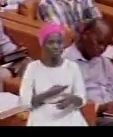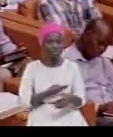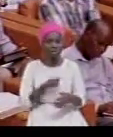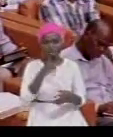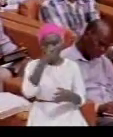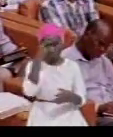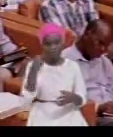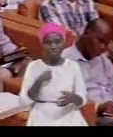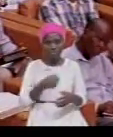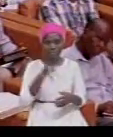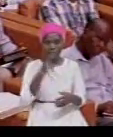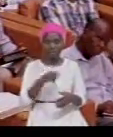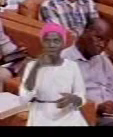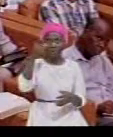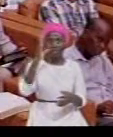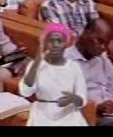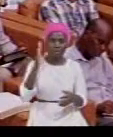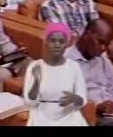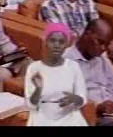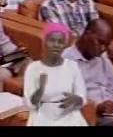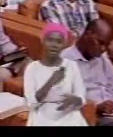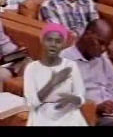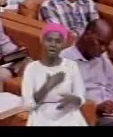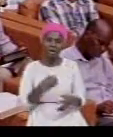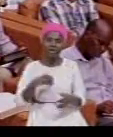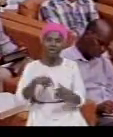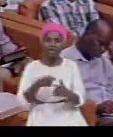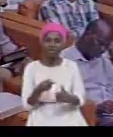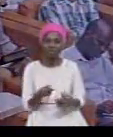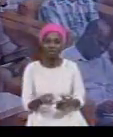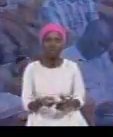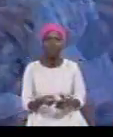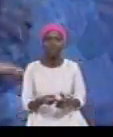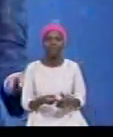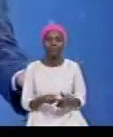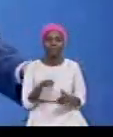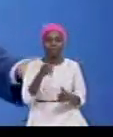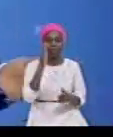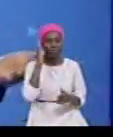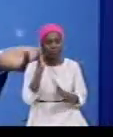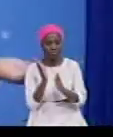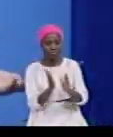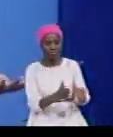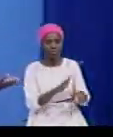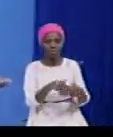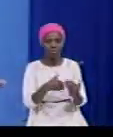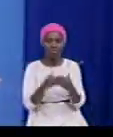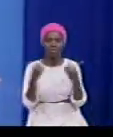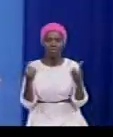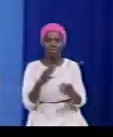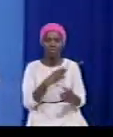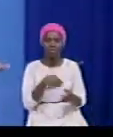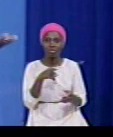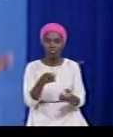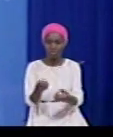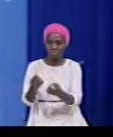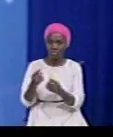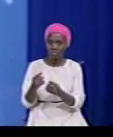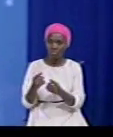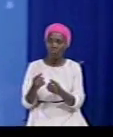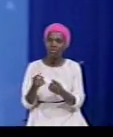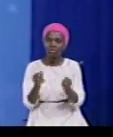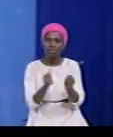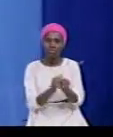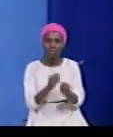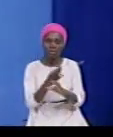are godly, and then you have brushed aside all sin, and you come with a free mind, and you come with